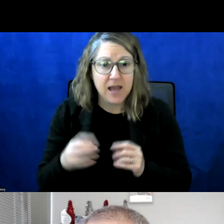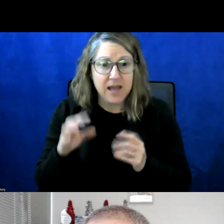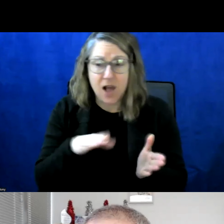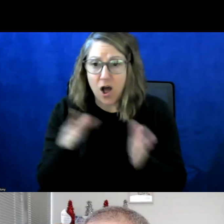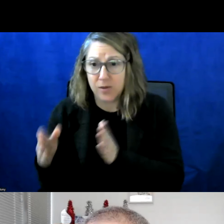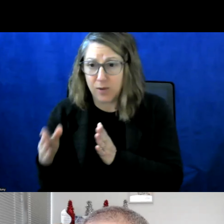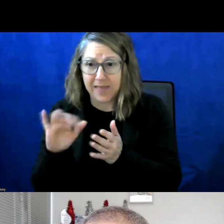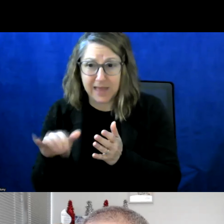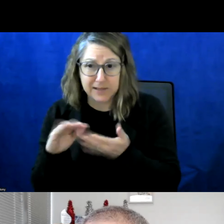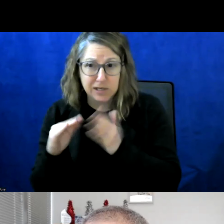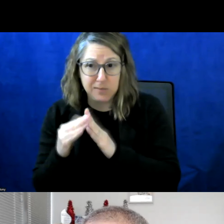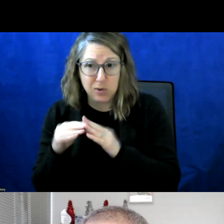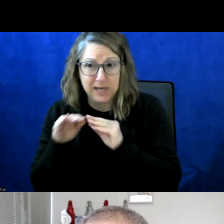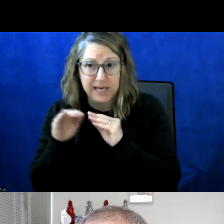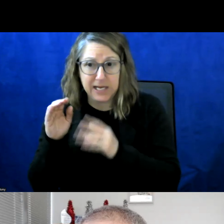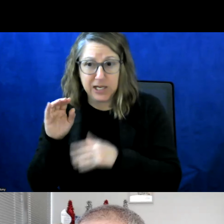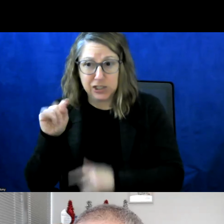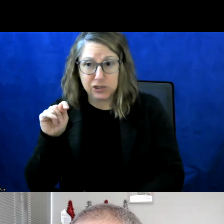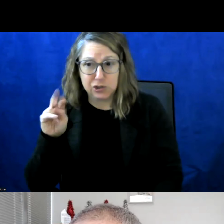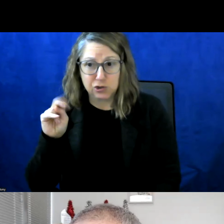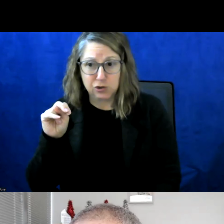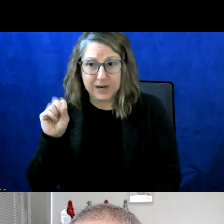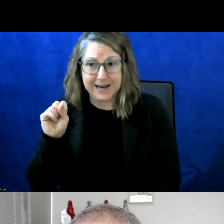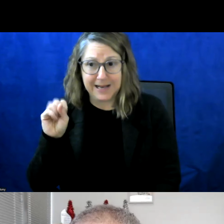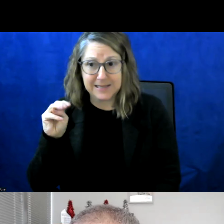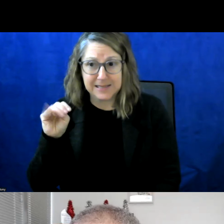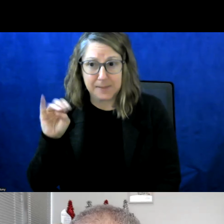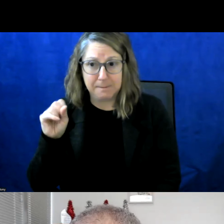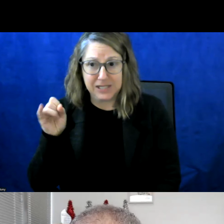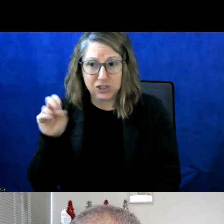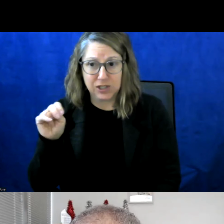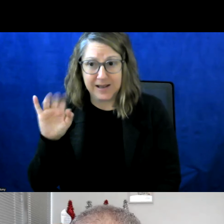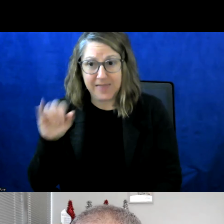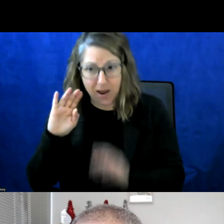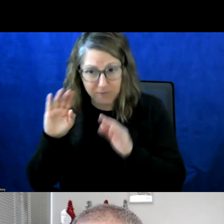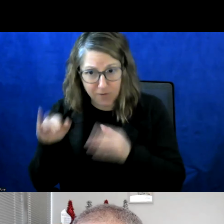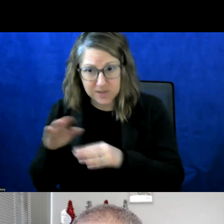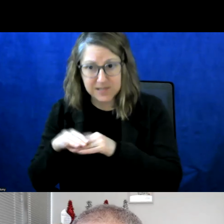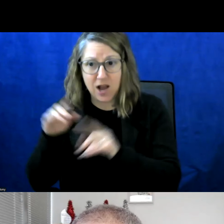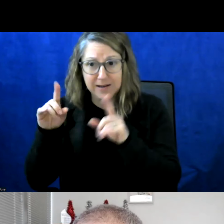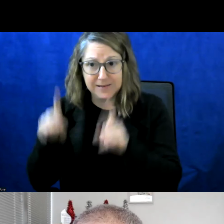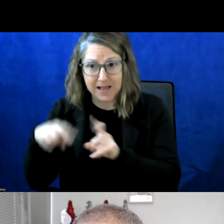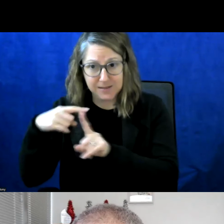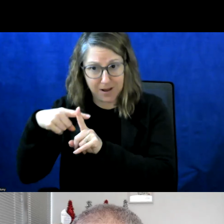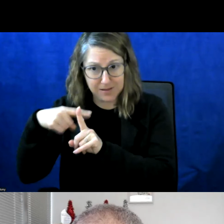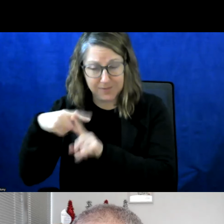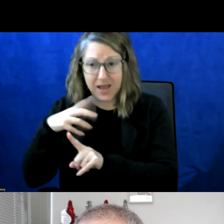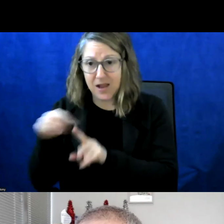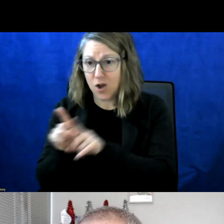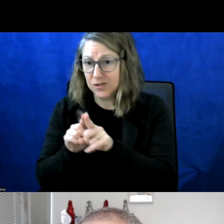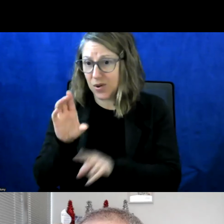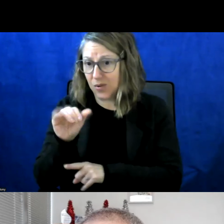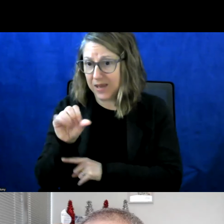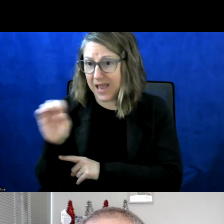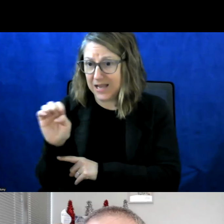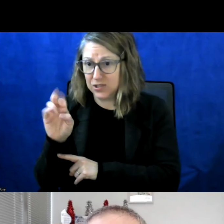transmission. That focuses on test positivity and also case rates.